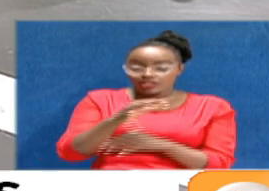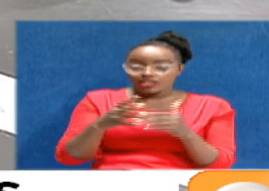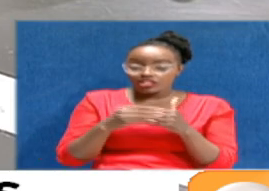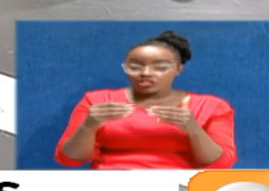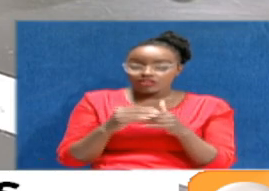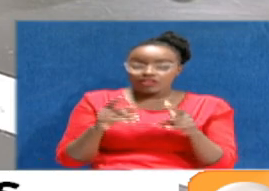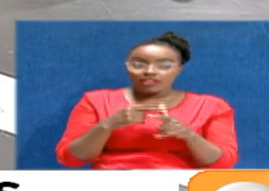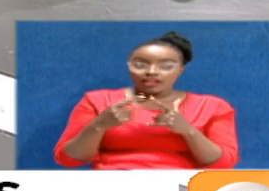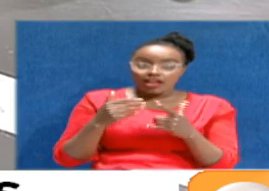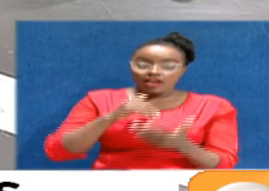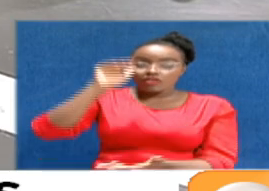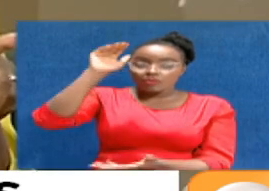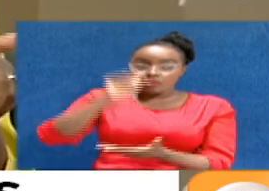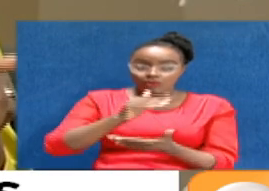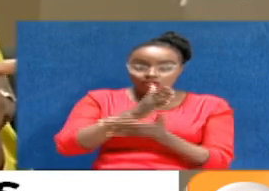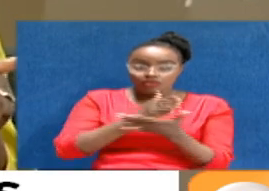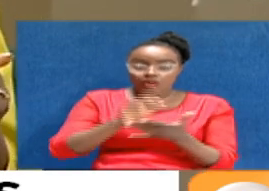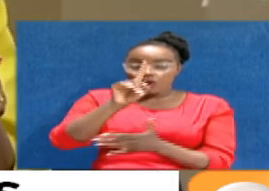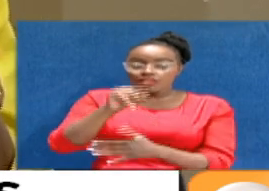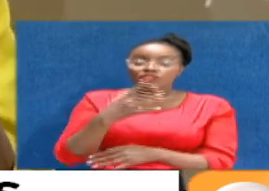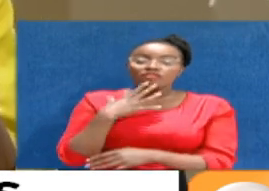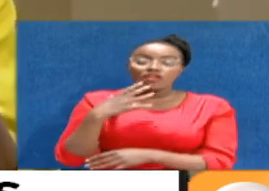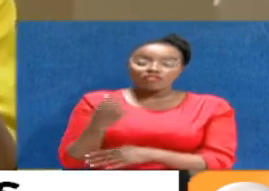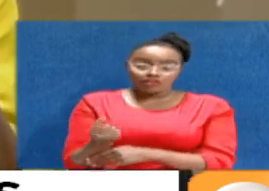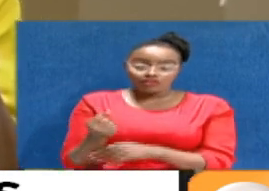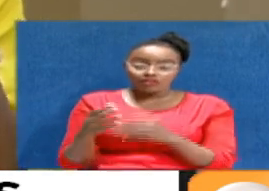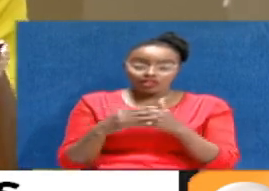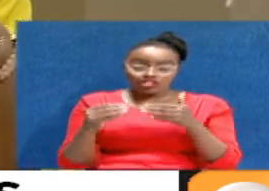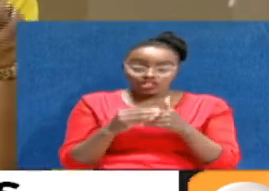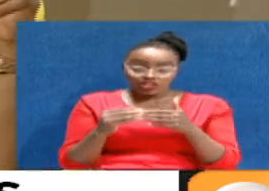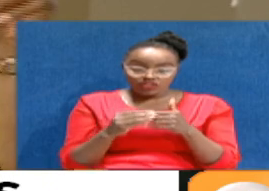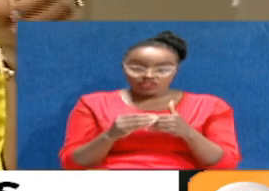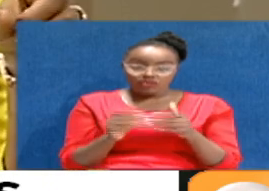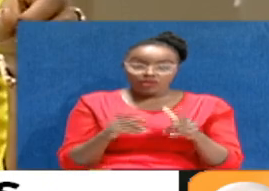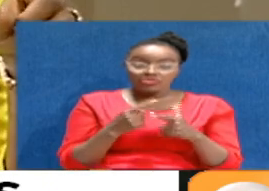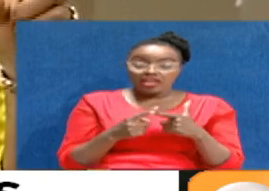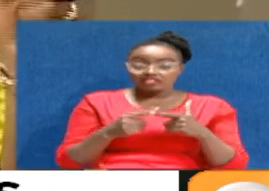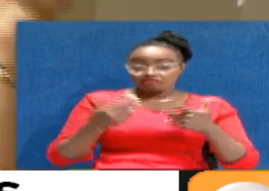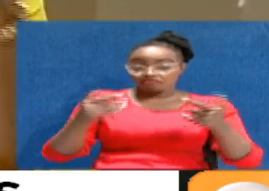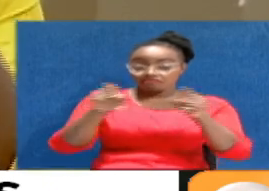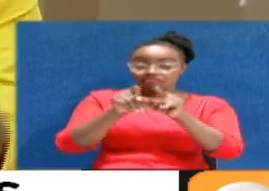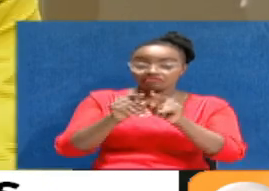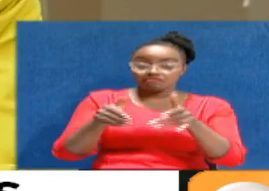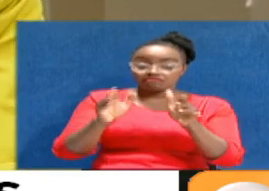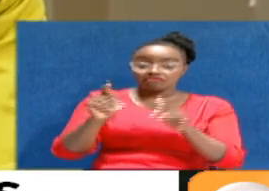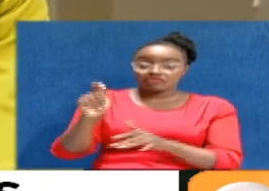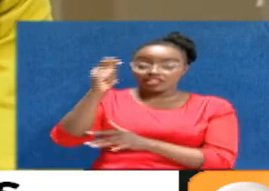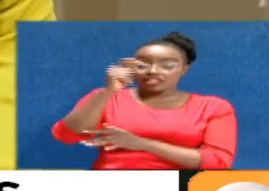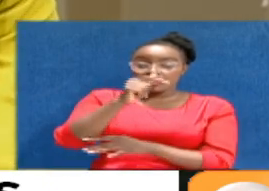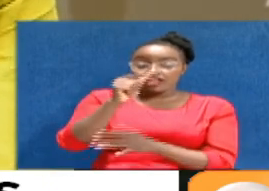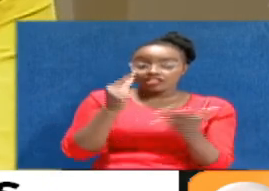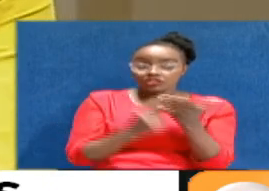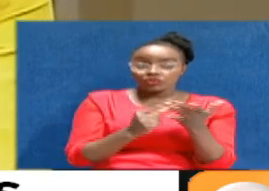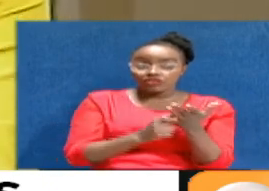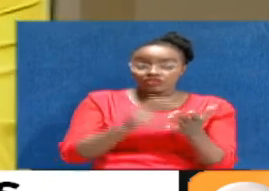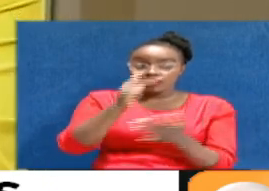$3,000 US, yes, and then they were cut down by half to $1,500 mm-hmm. US mm-hmm. dollars. Mm-hmm. Meanwhile, in Kenya and